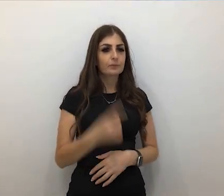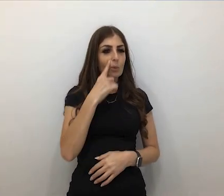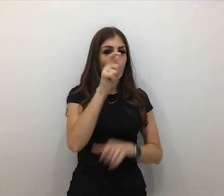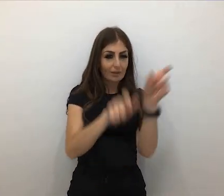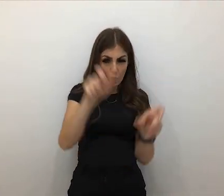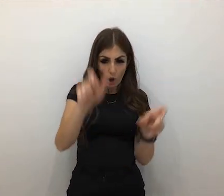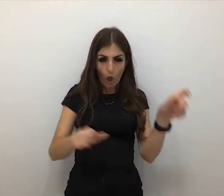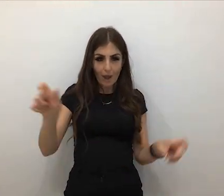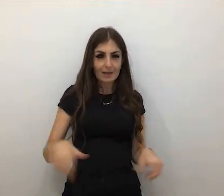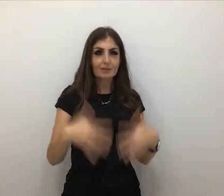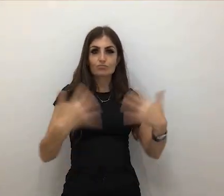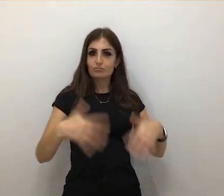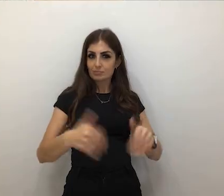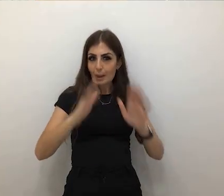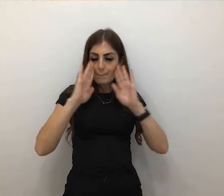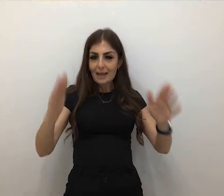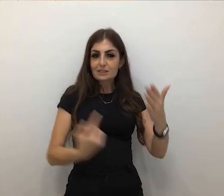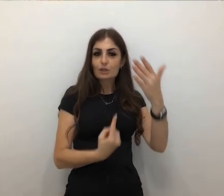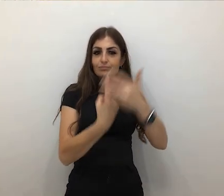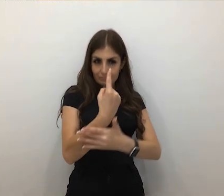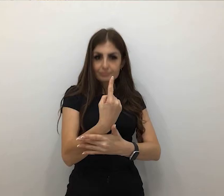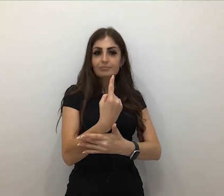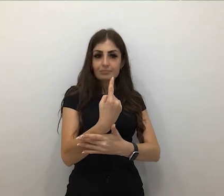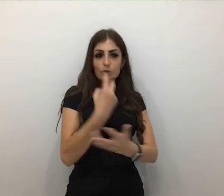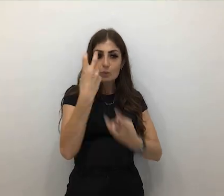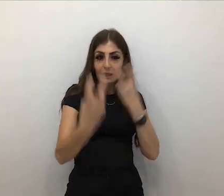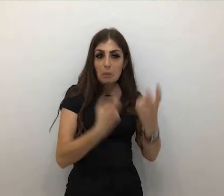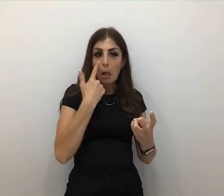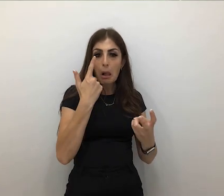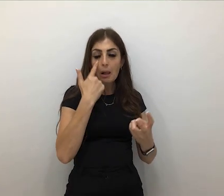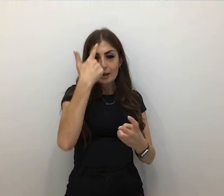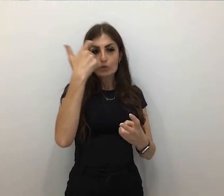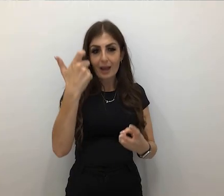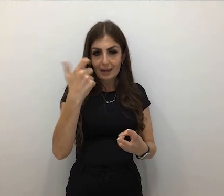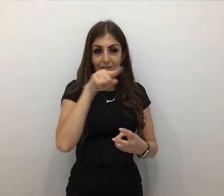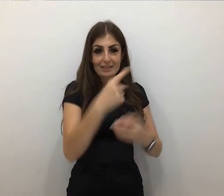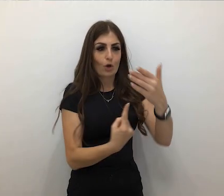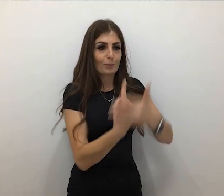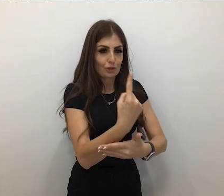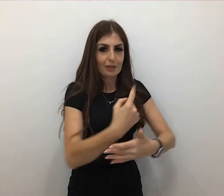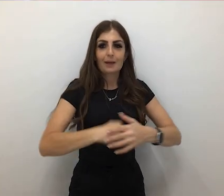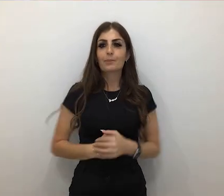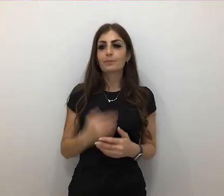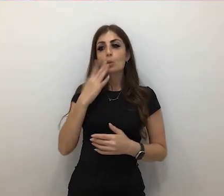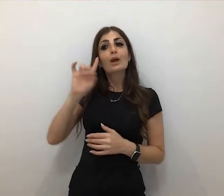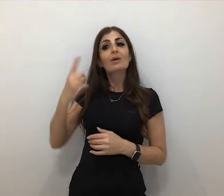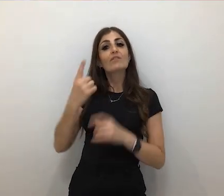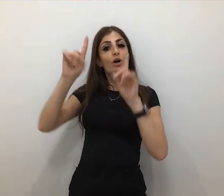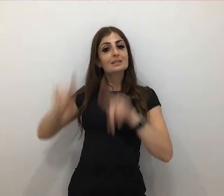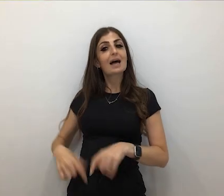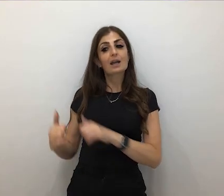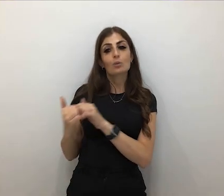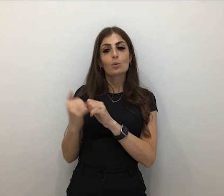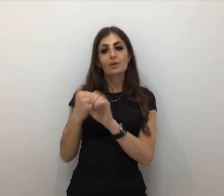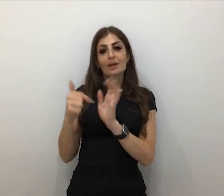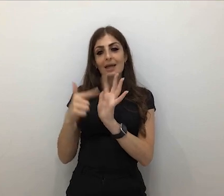bespoke opportunity to really explore and get creative with what this technology can offer them. When we first started, we worked with Glenn Fiddick and